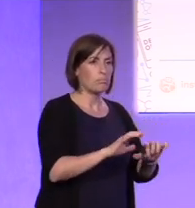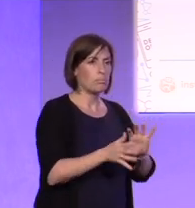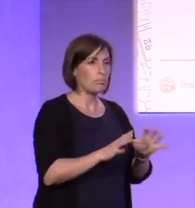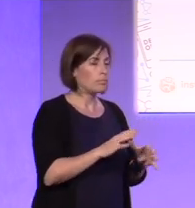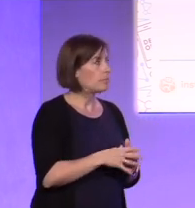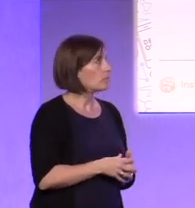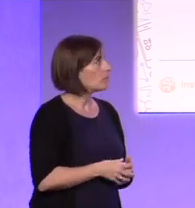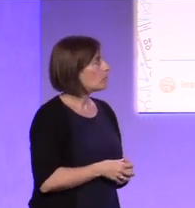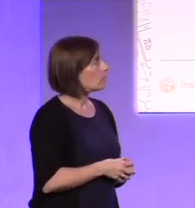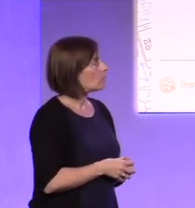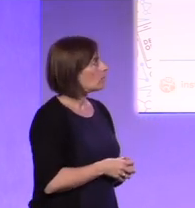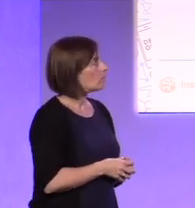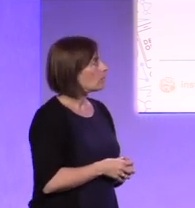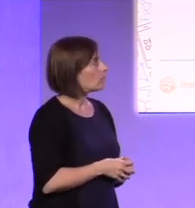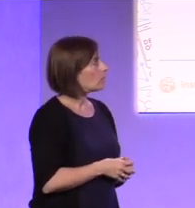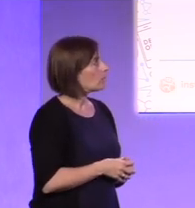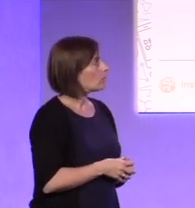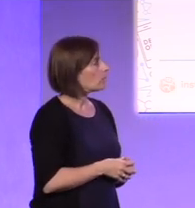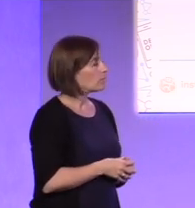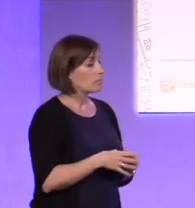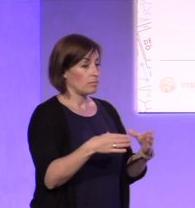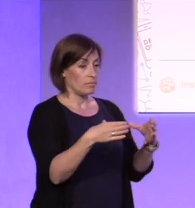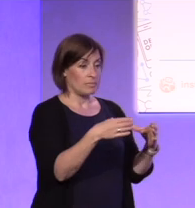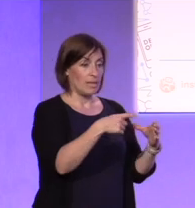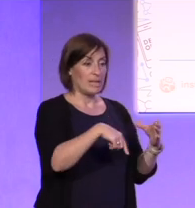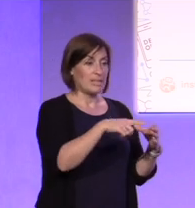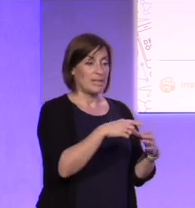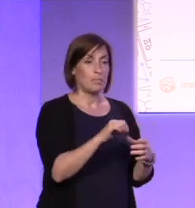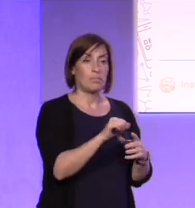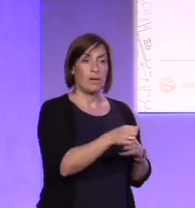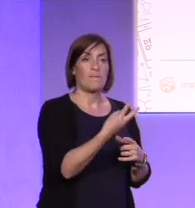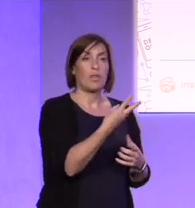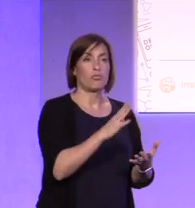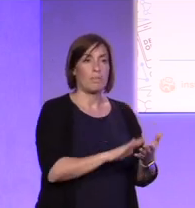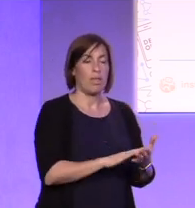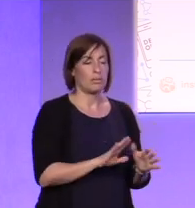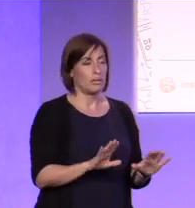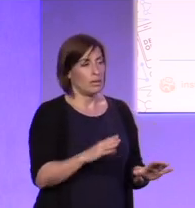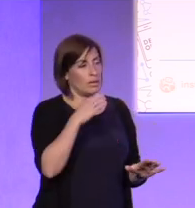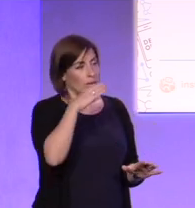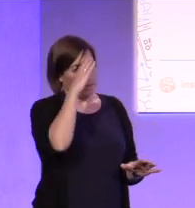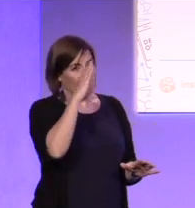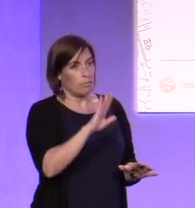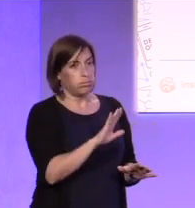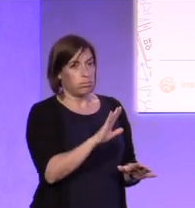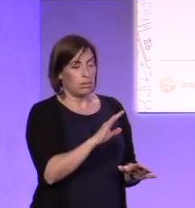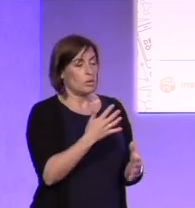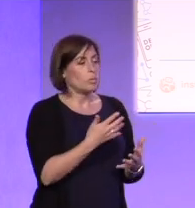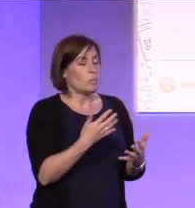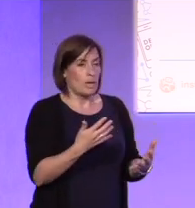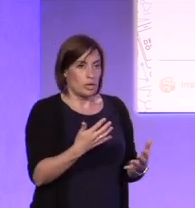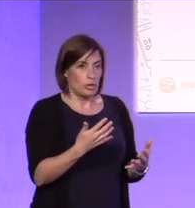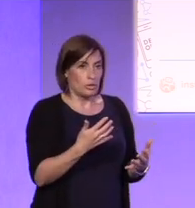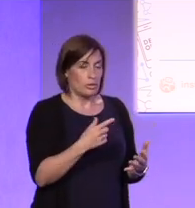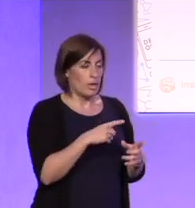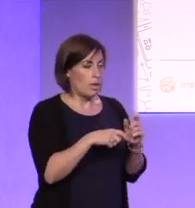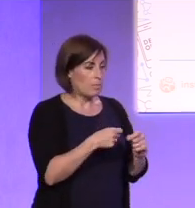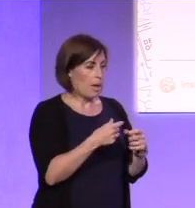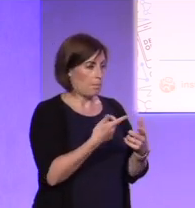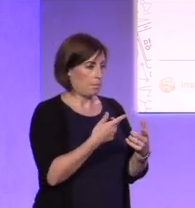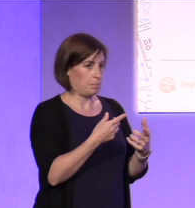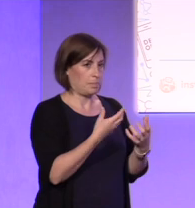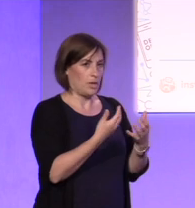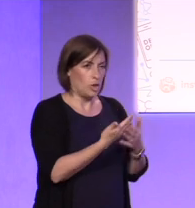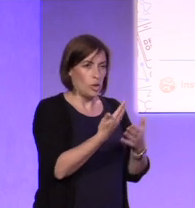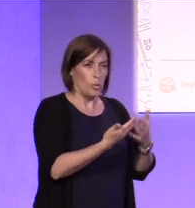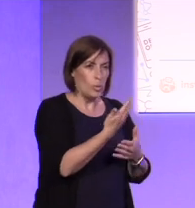here? Team said they've had enough. After 3 months, we've done way too much with this team. They've hit saturation point. We've embedded too many practices and